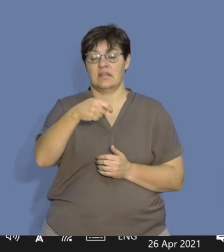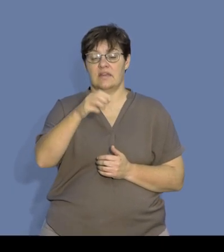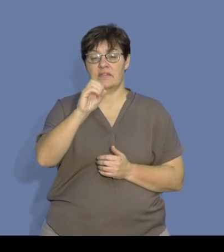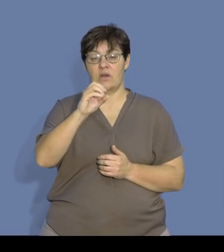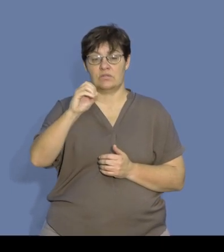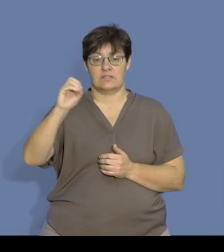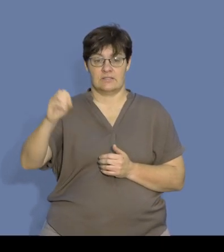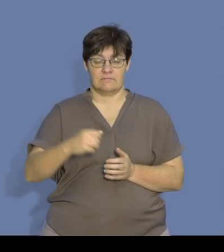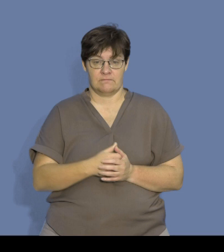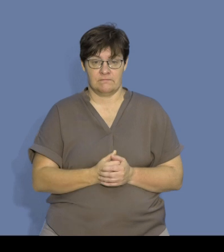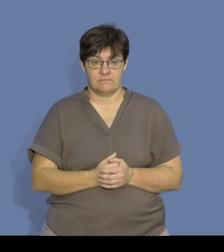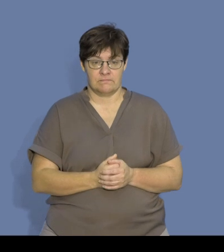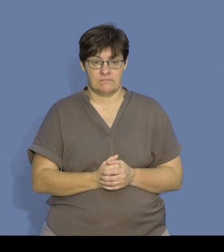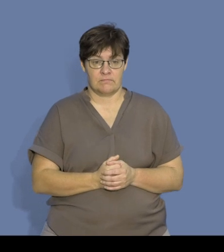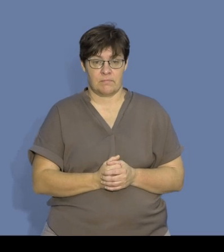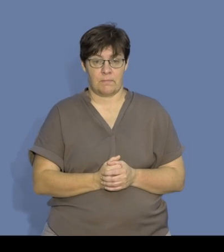523,000. So